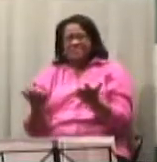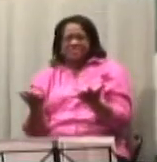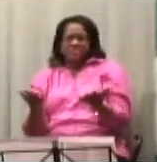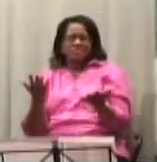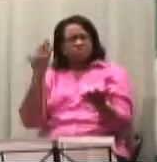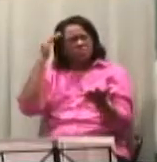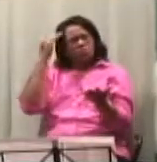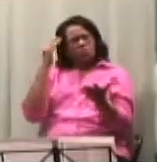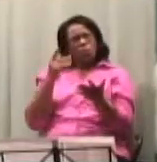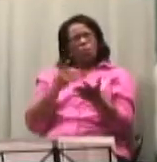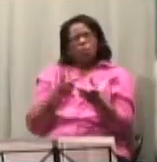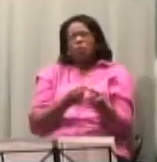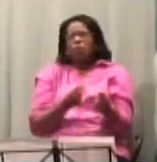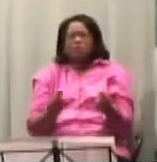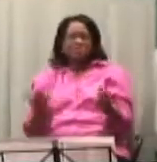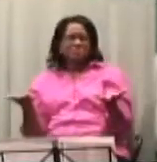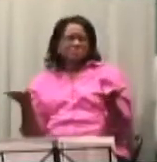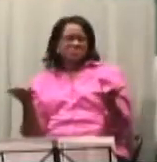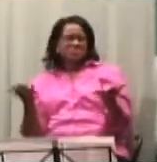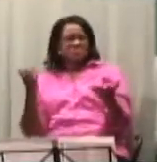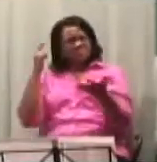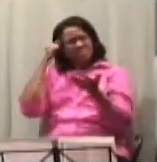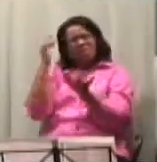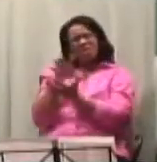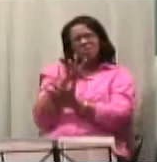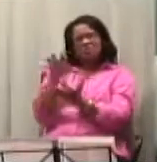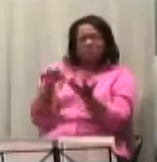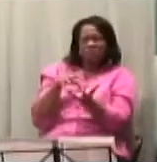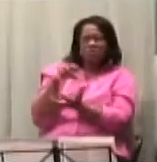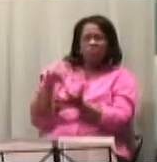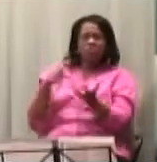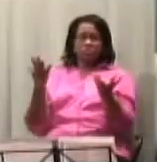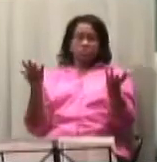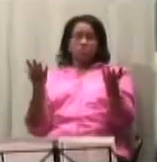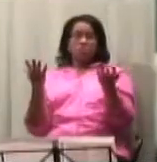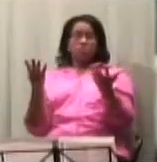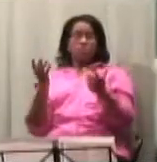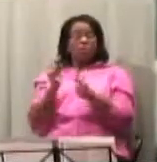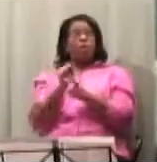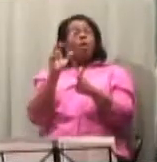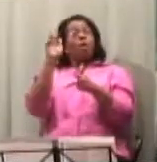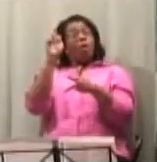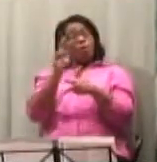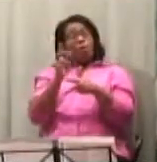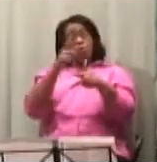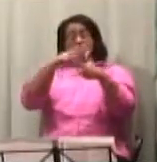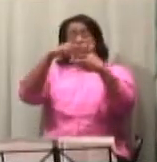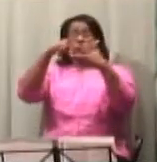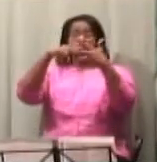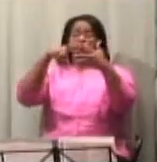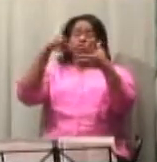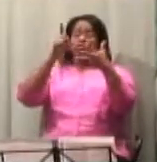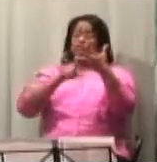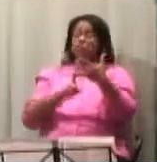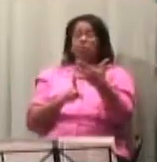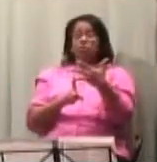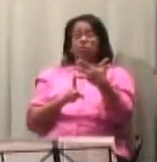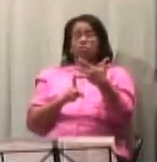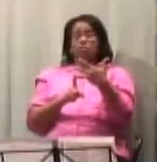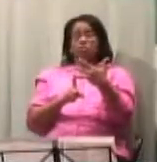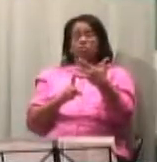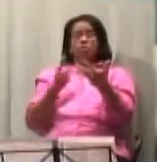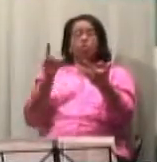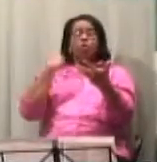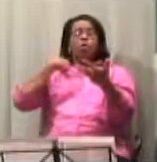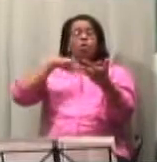God? Or we are those that, being the